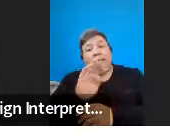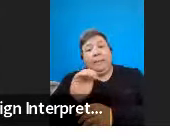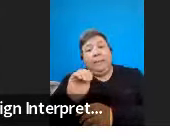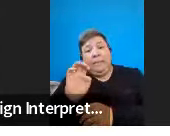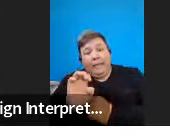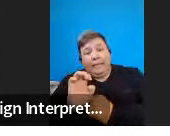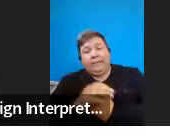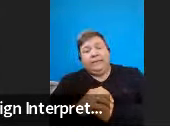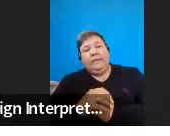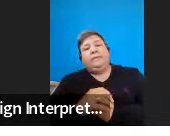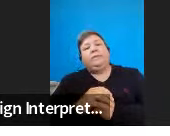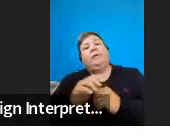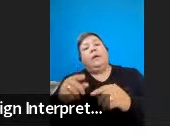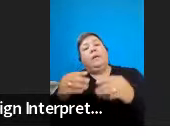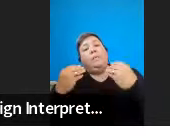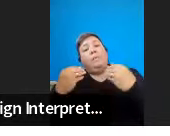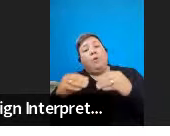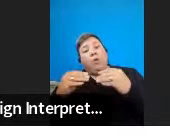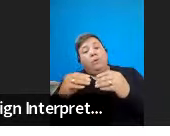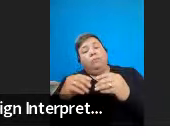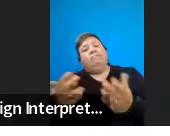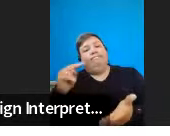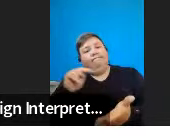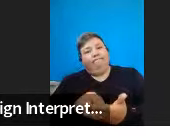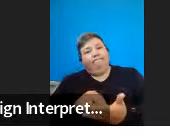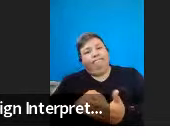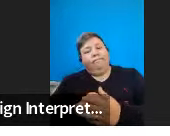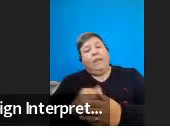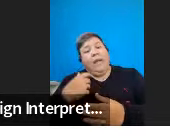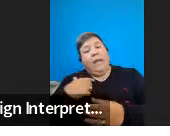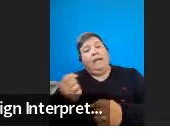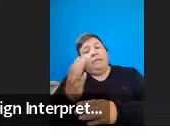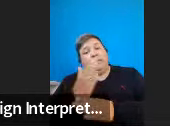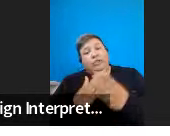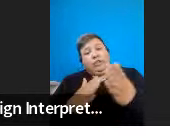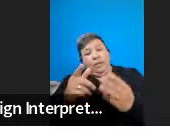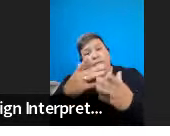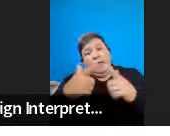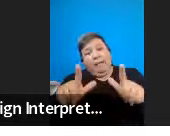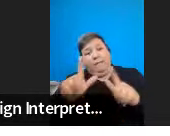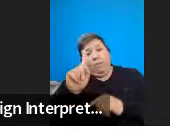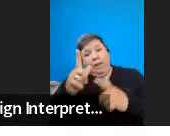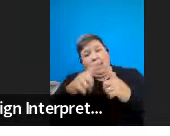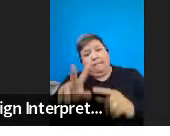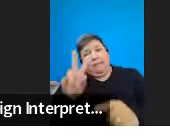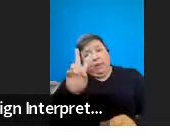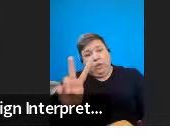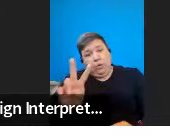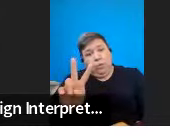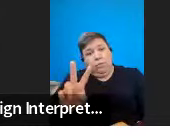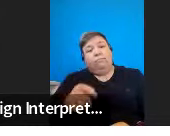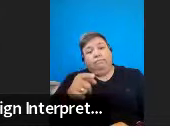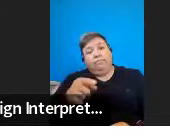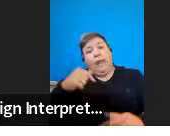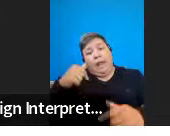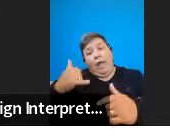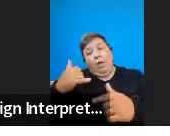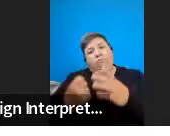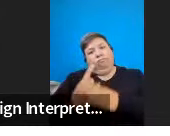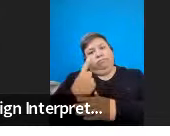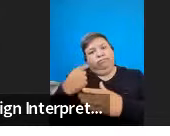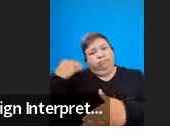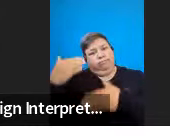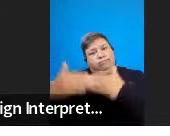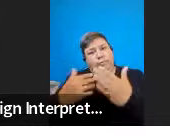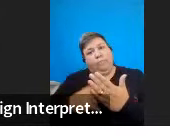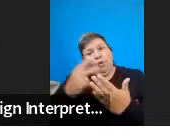simplifying the programs that are already existing. I've shared with you level 1 and level 2, and those are the existing programs. So we are now